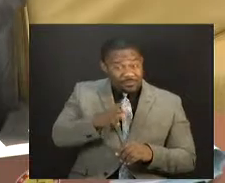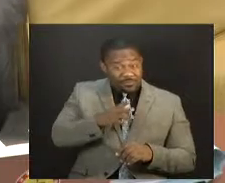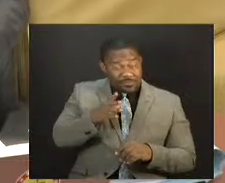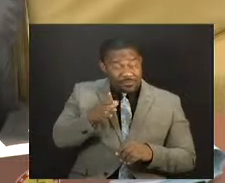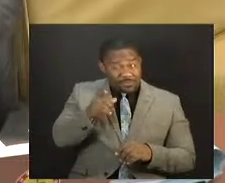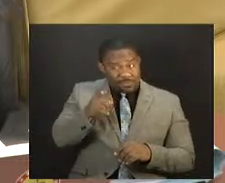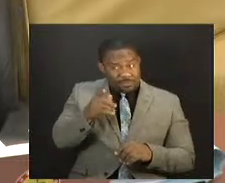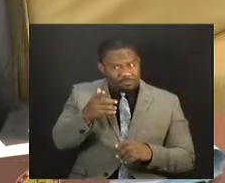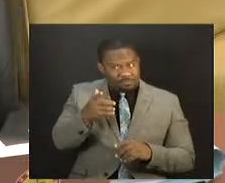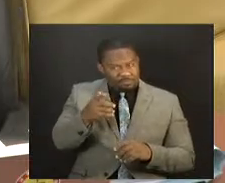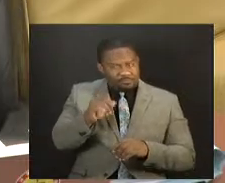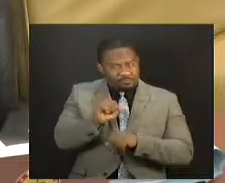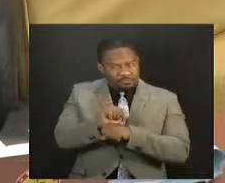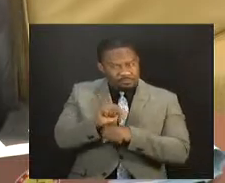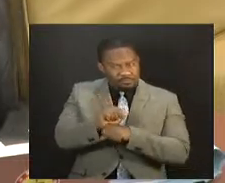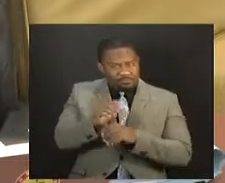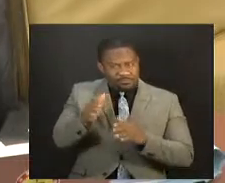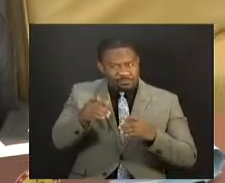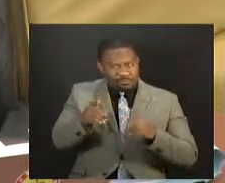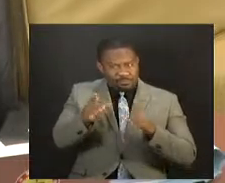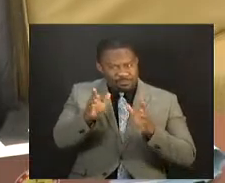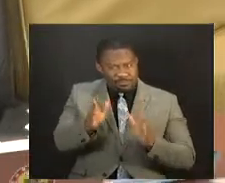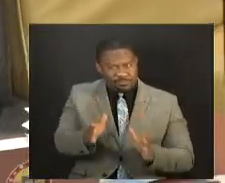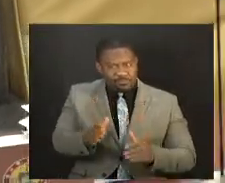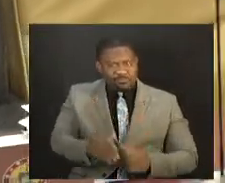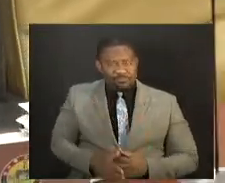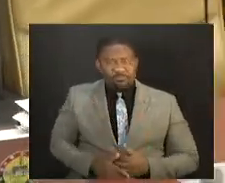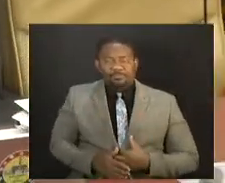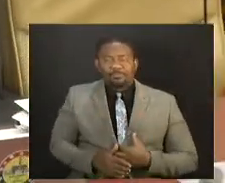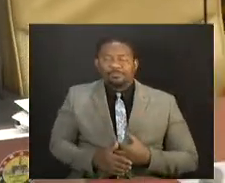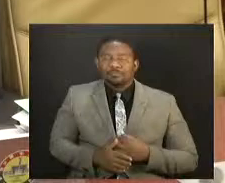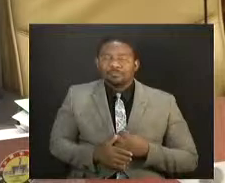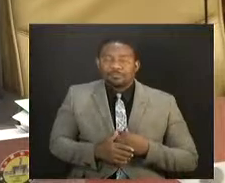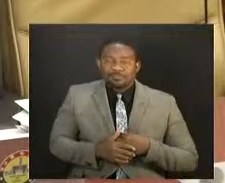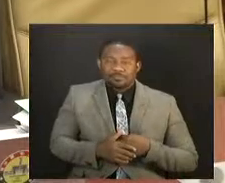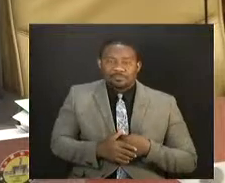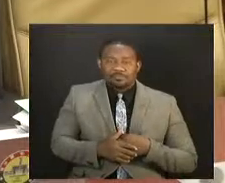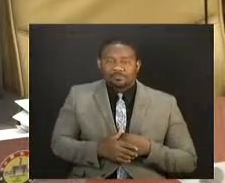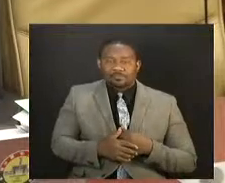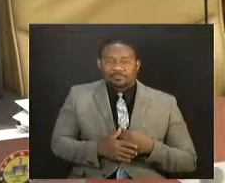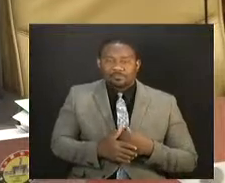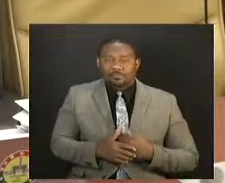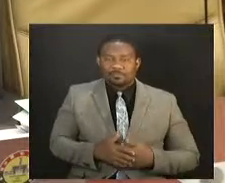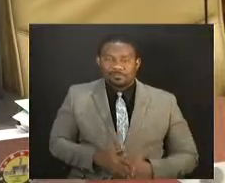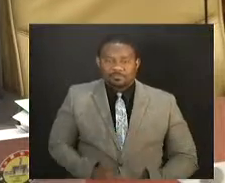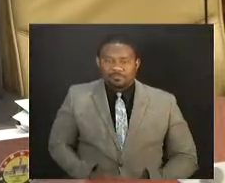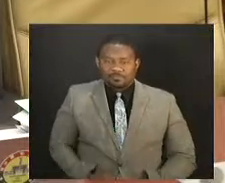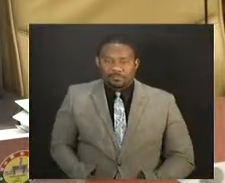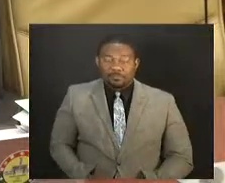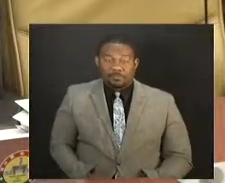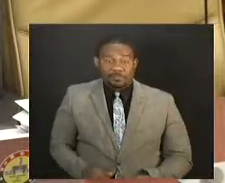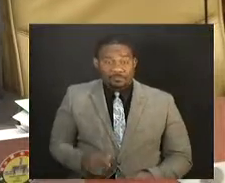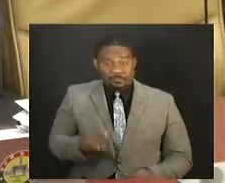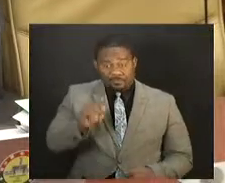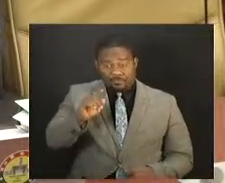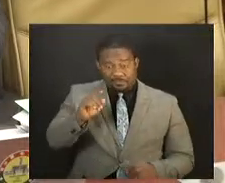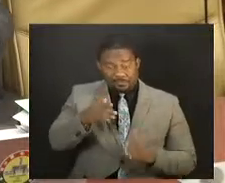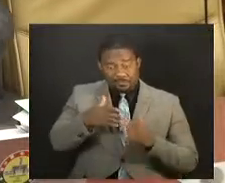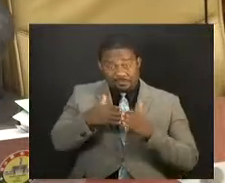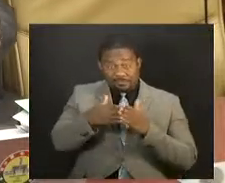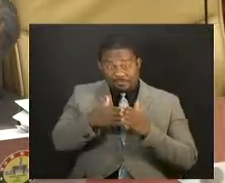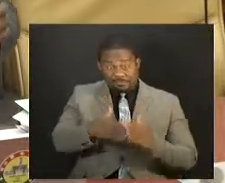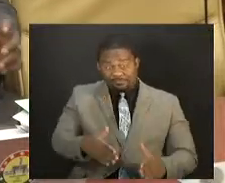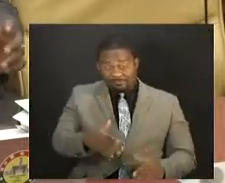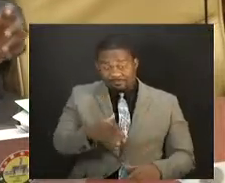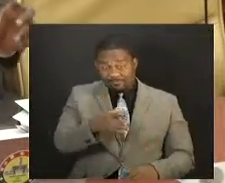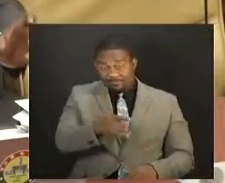That is, as part of your functions, the governor has indicated that you